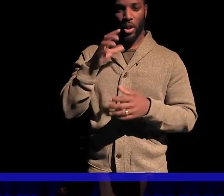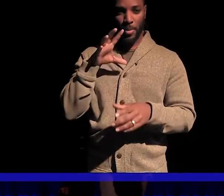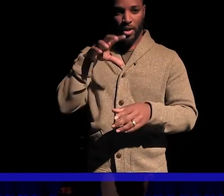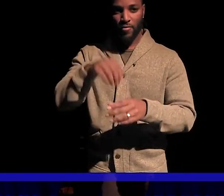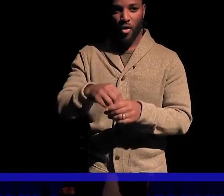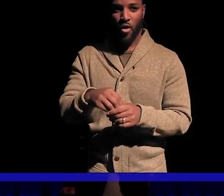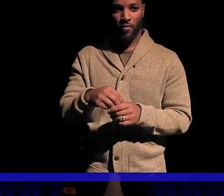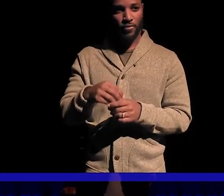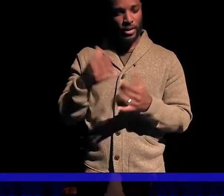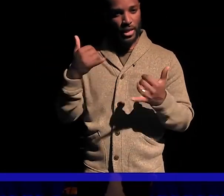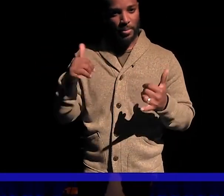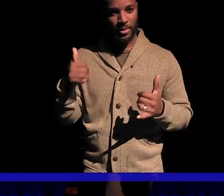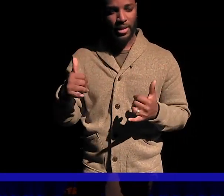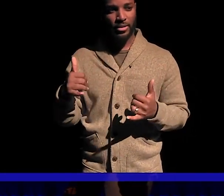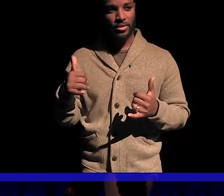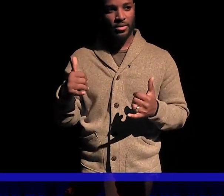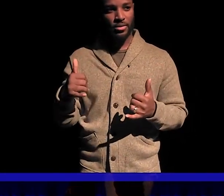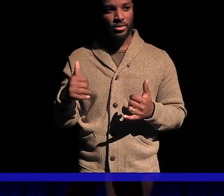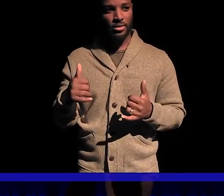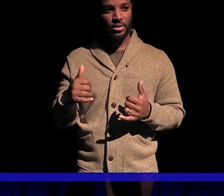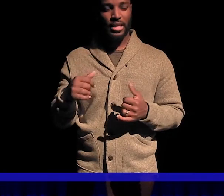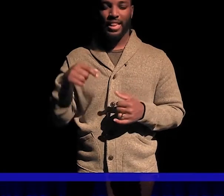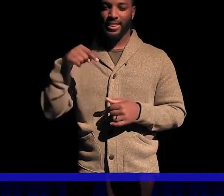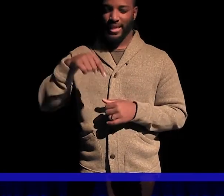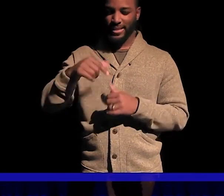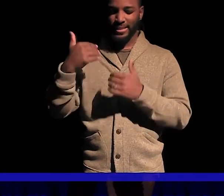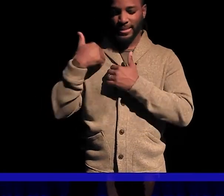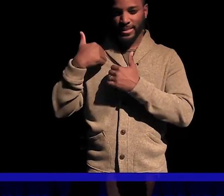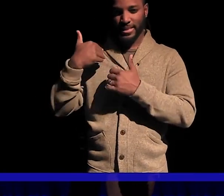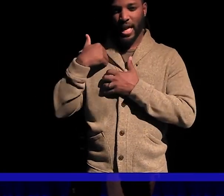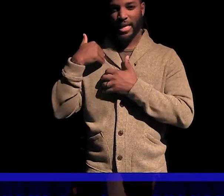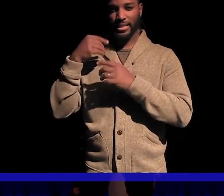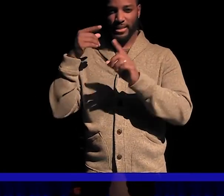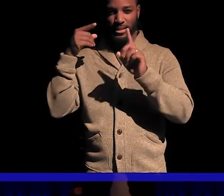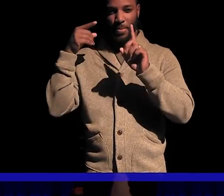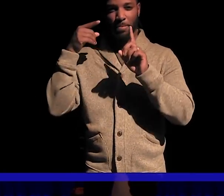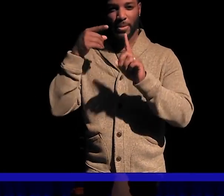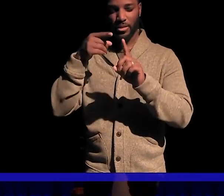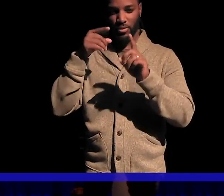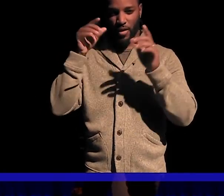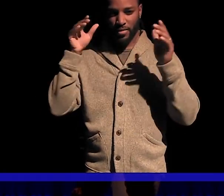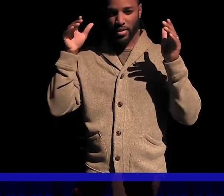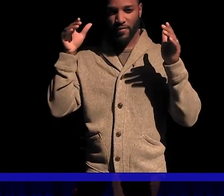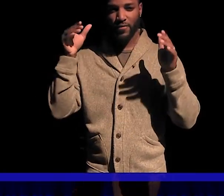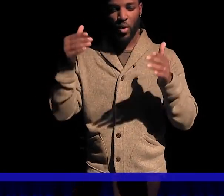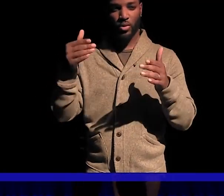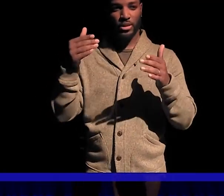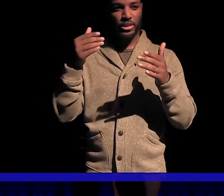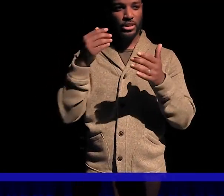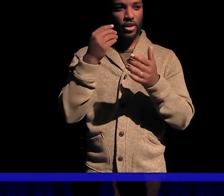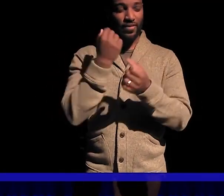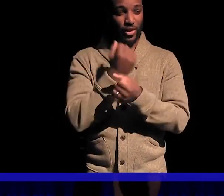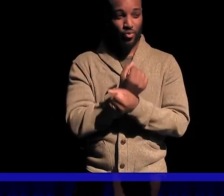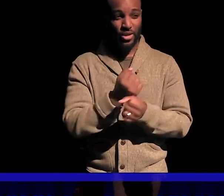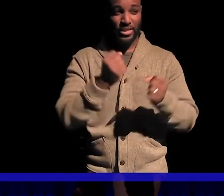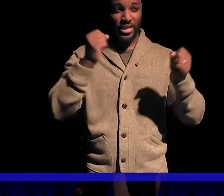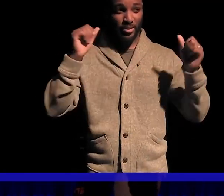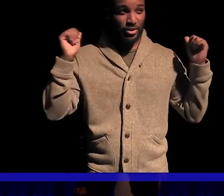not a game. Well, it's a game of, it is the task. It is the mission of the redemption of